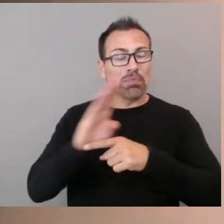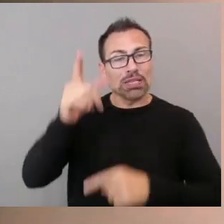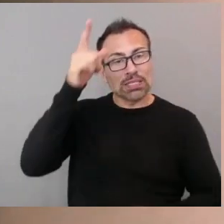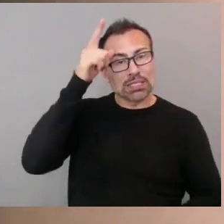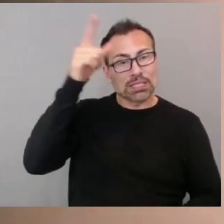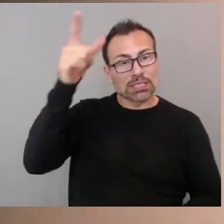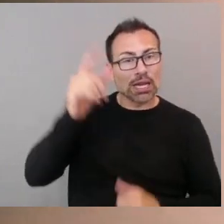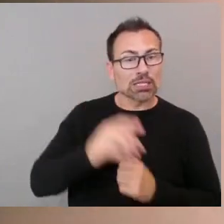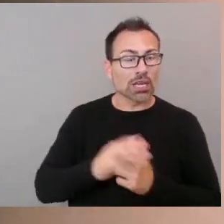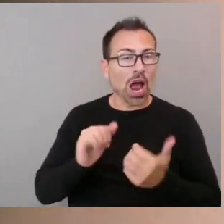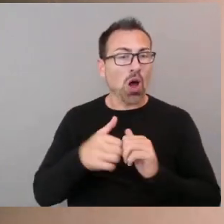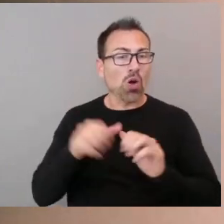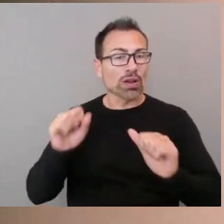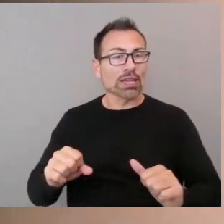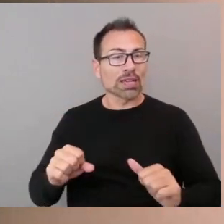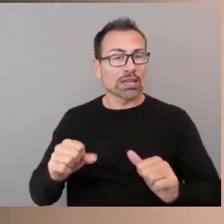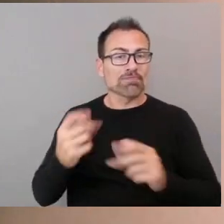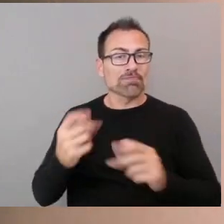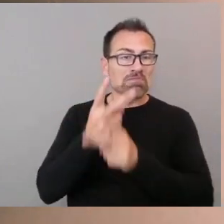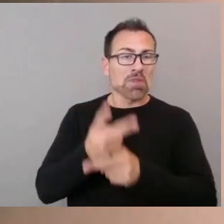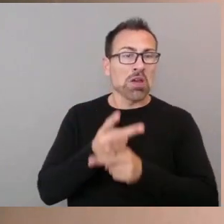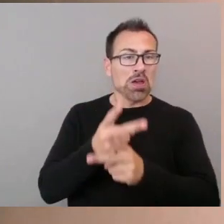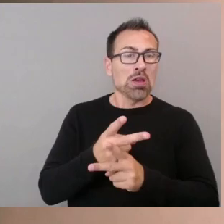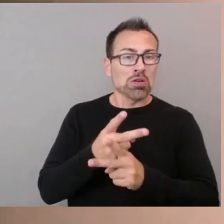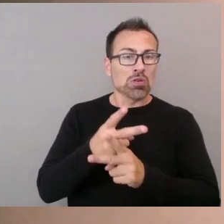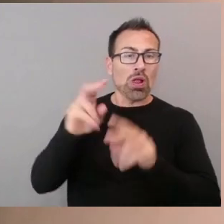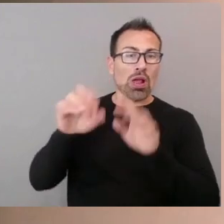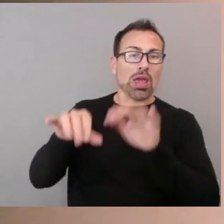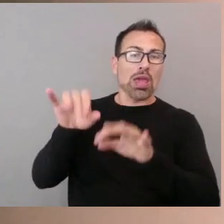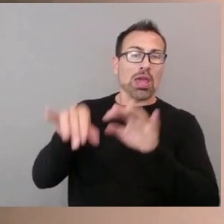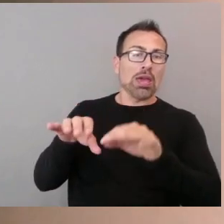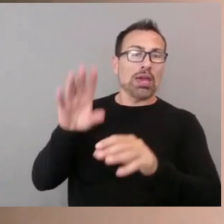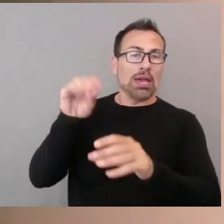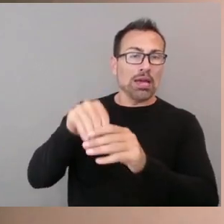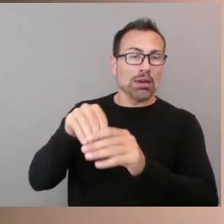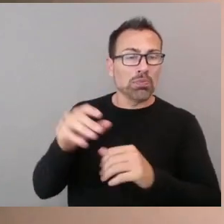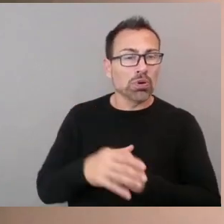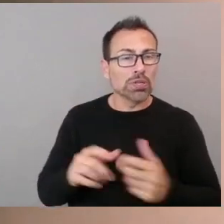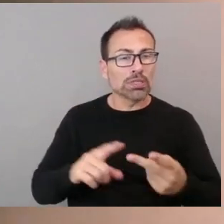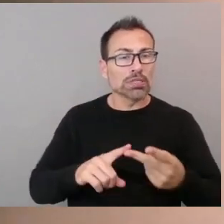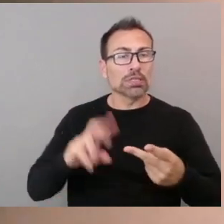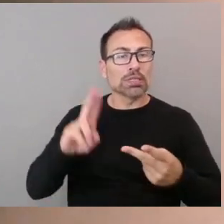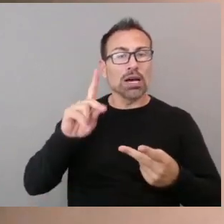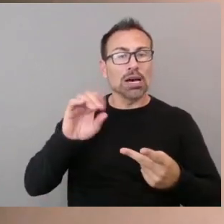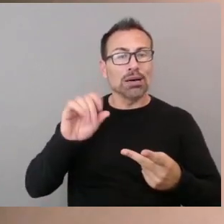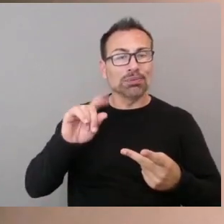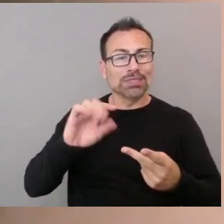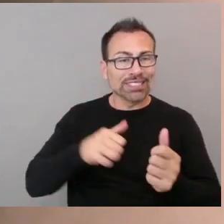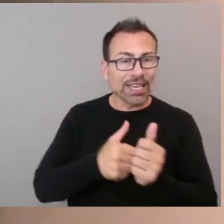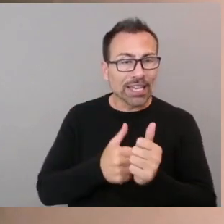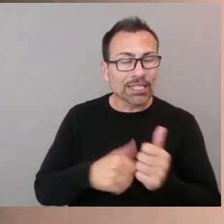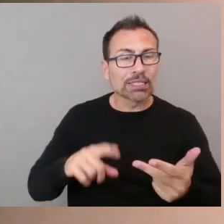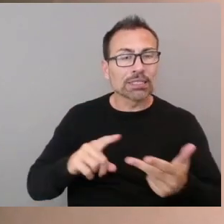inputs, updates, how to update scores, and global leaderboards.